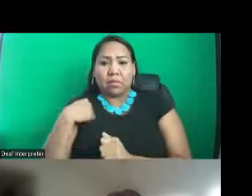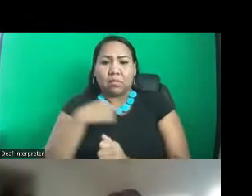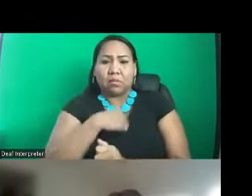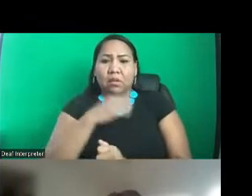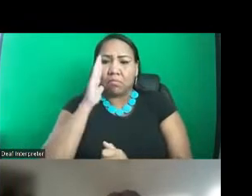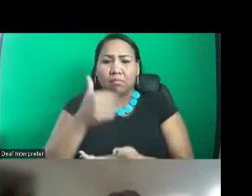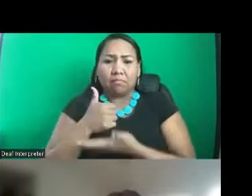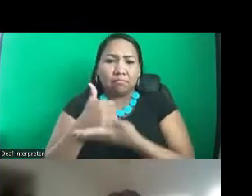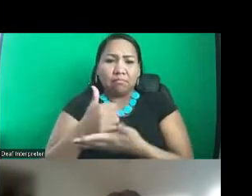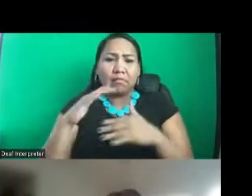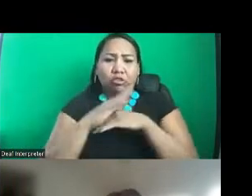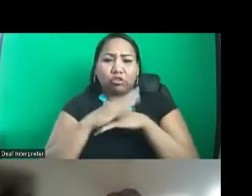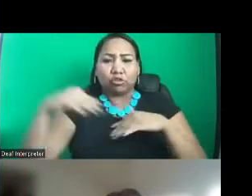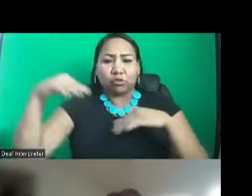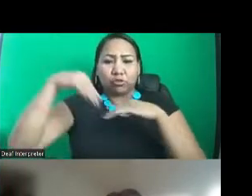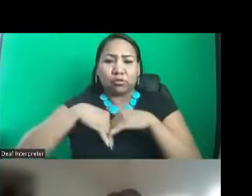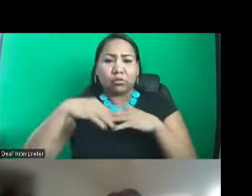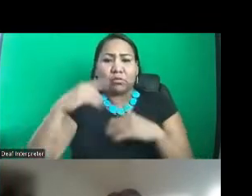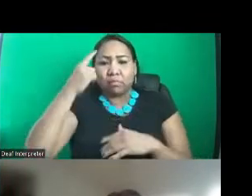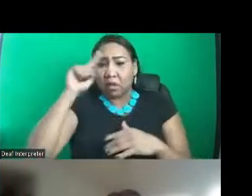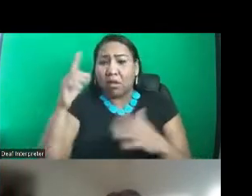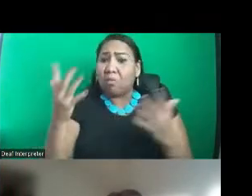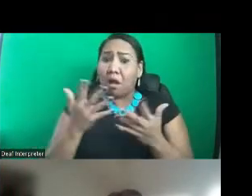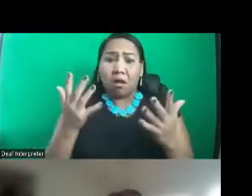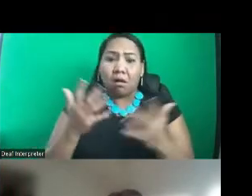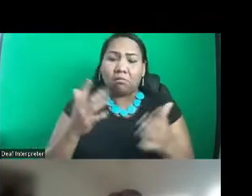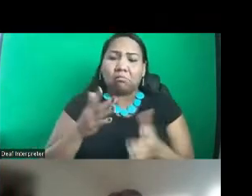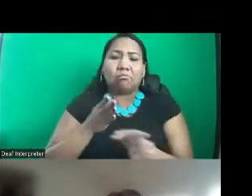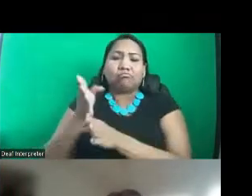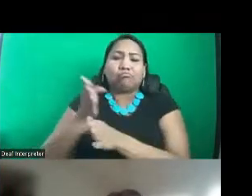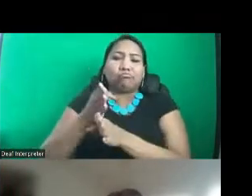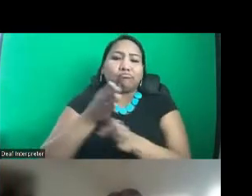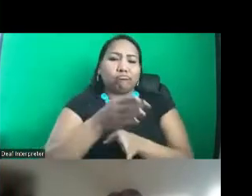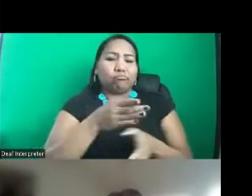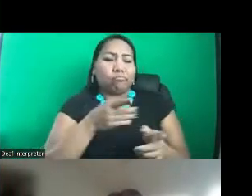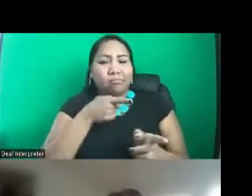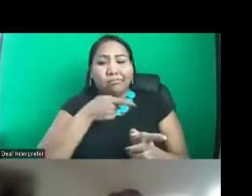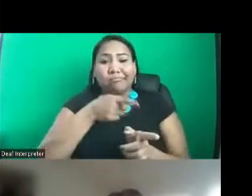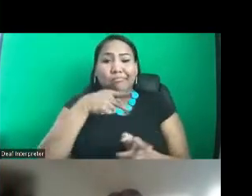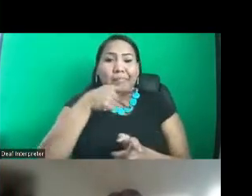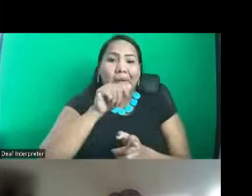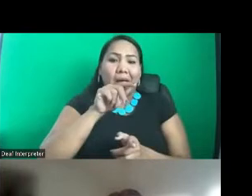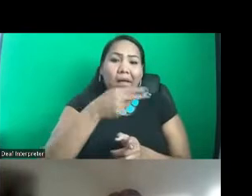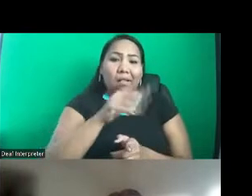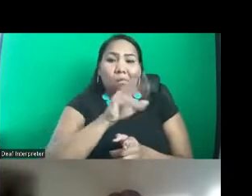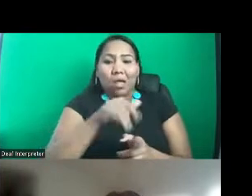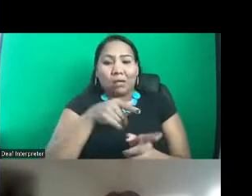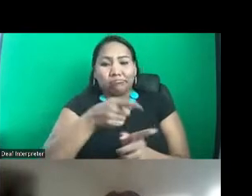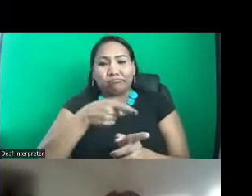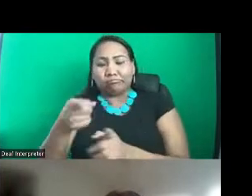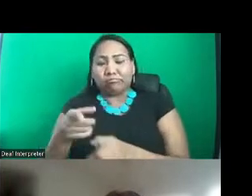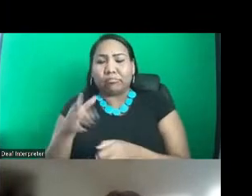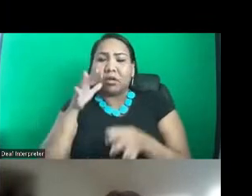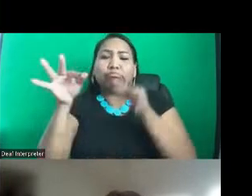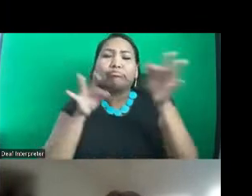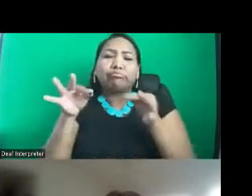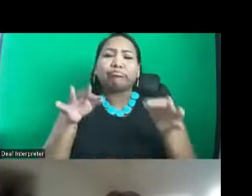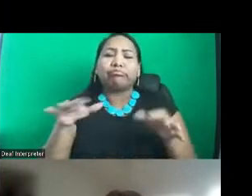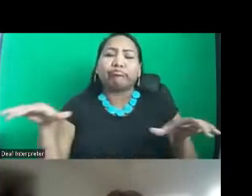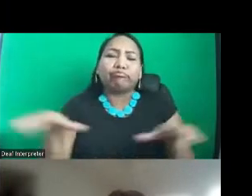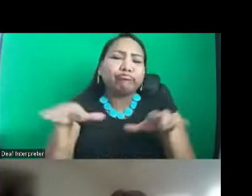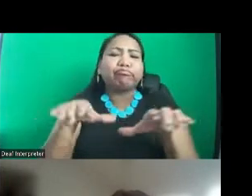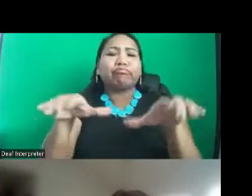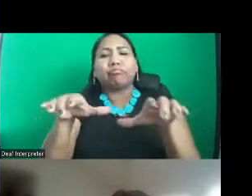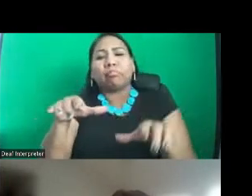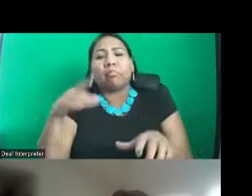across generations, a closer look at instruction and practices in American Indian and Alaska Native education.